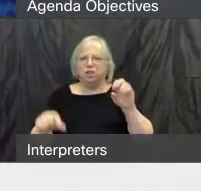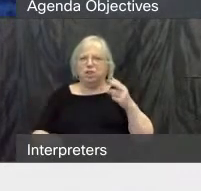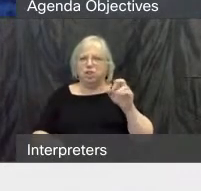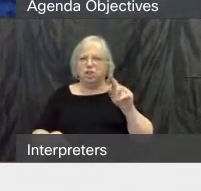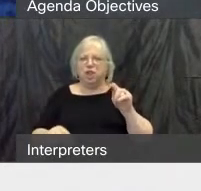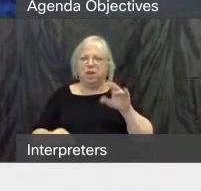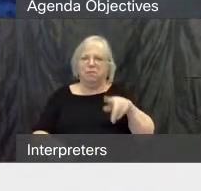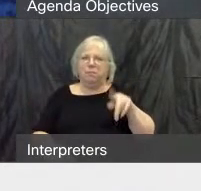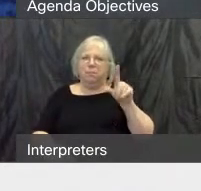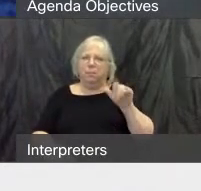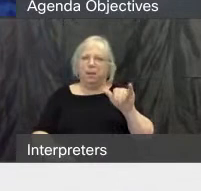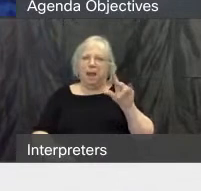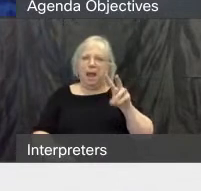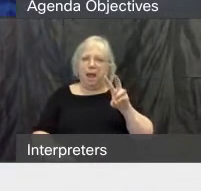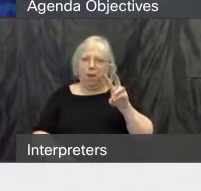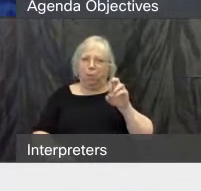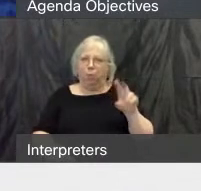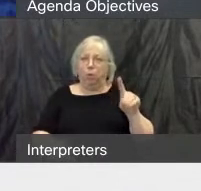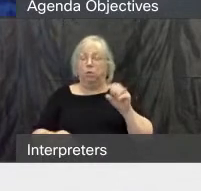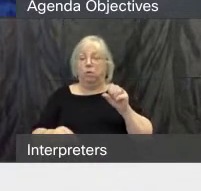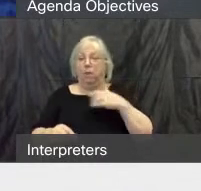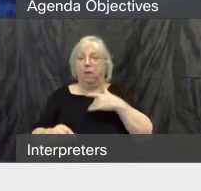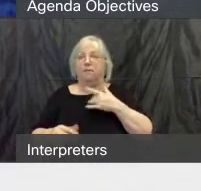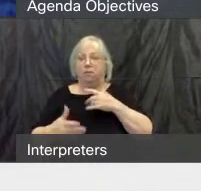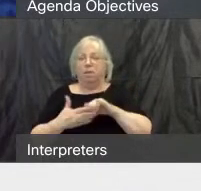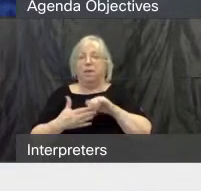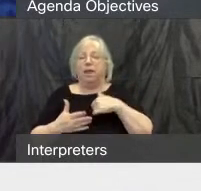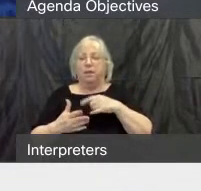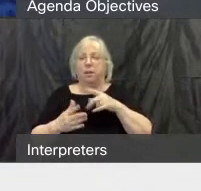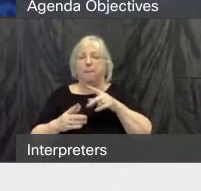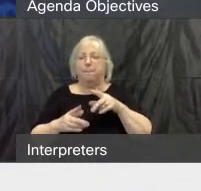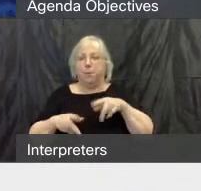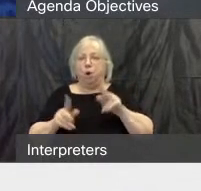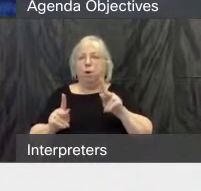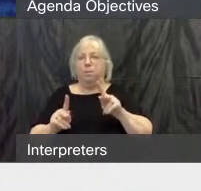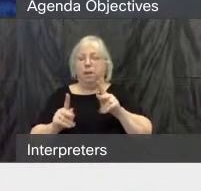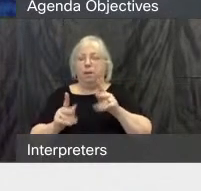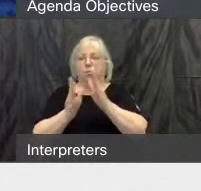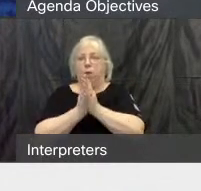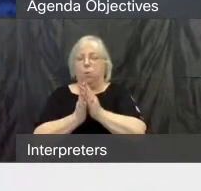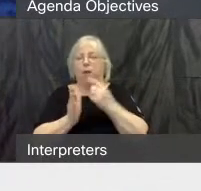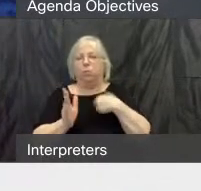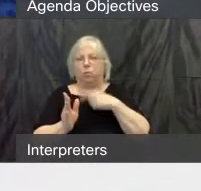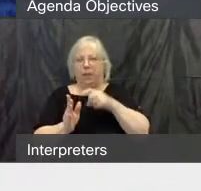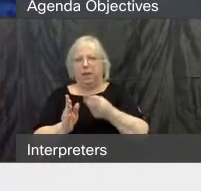to raise the permit request amount.